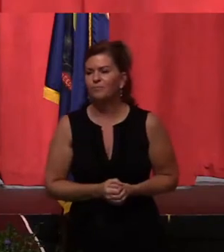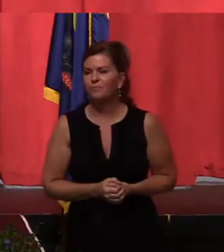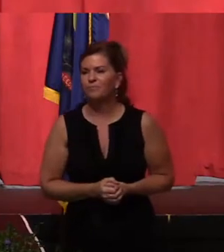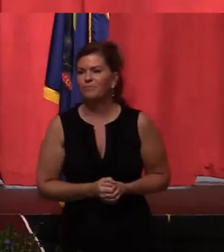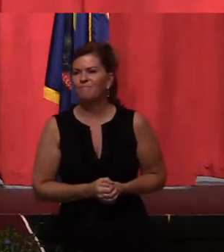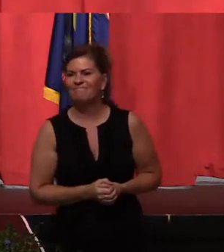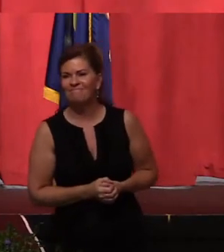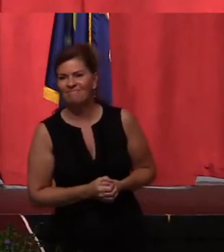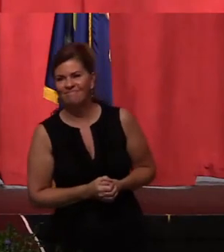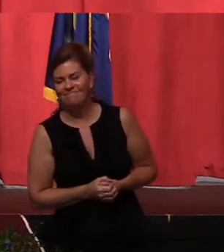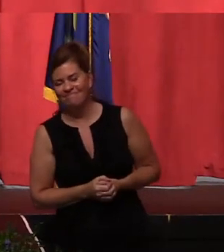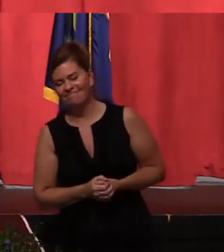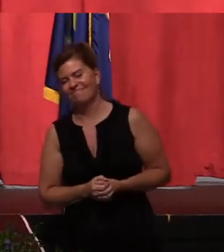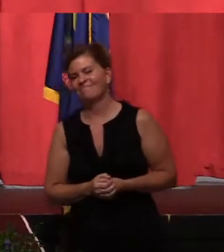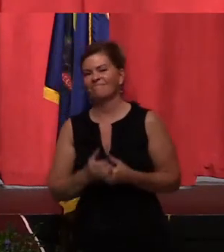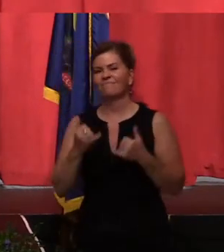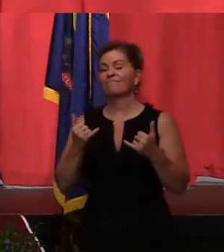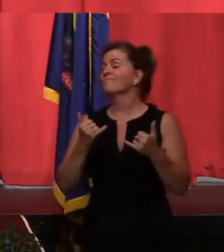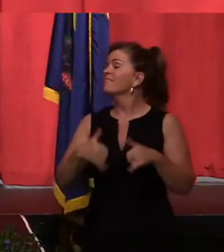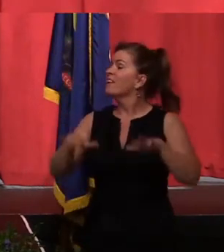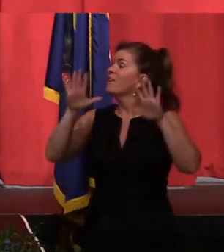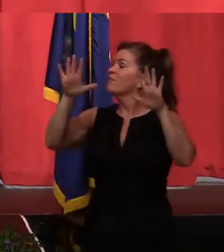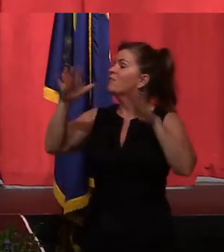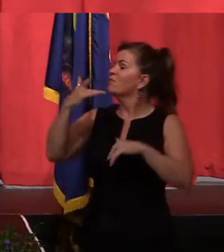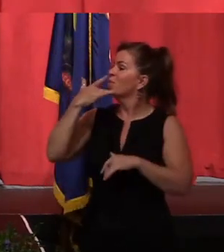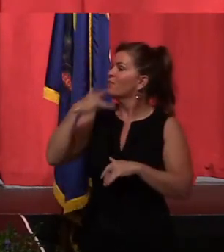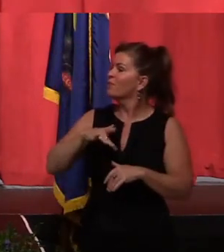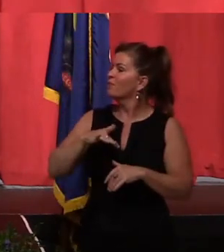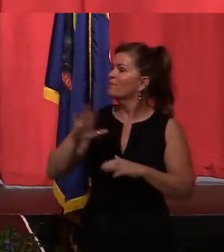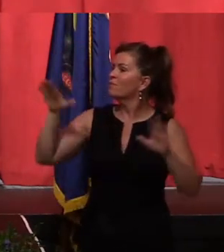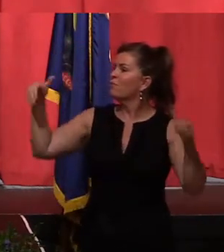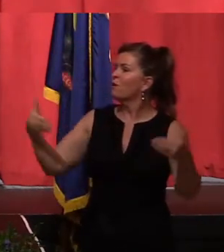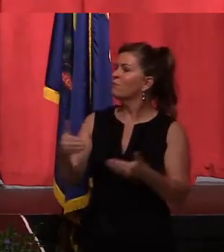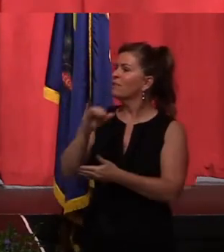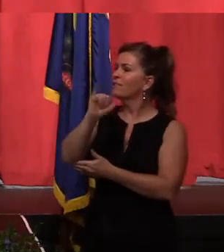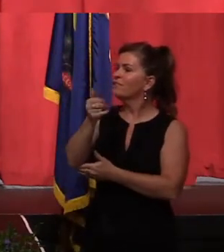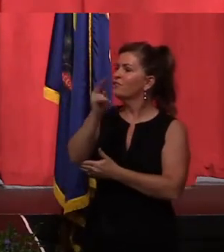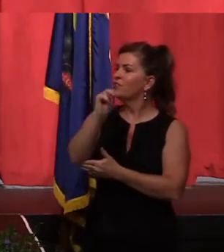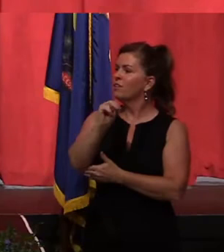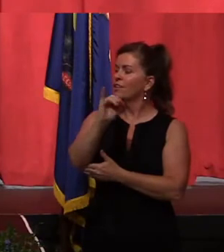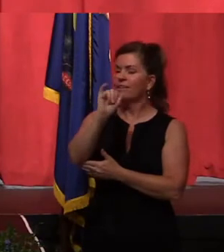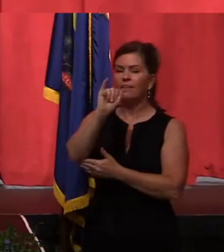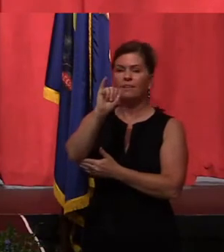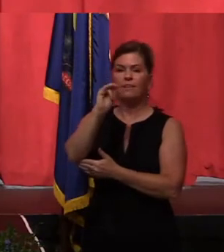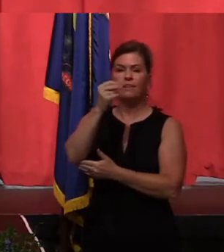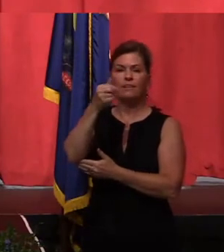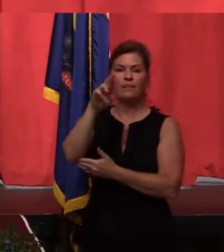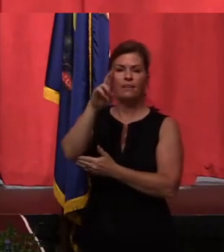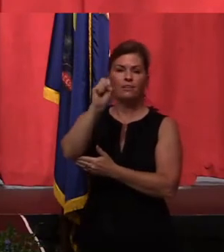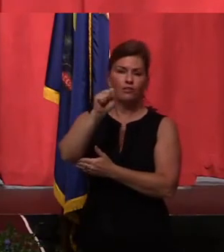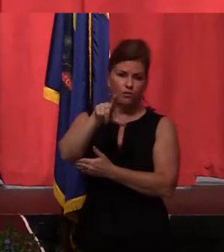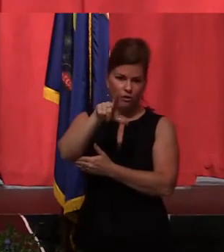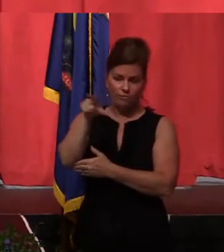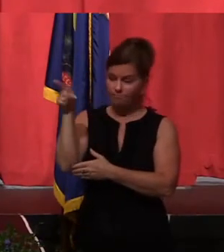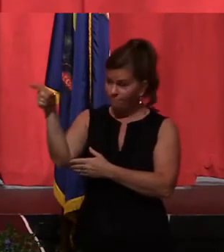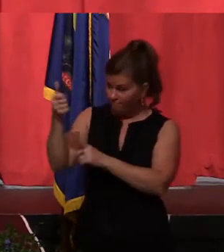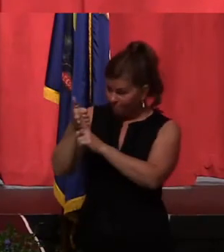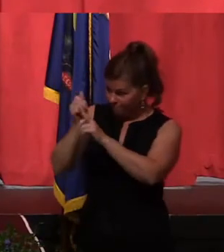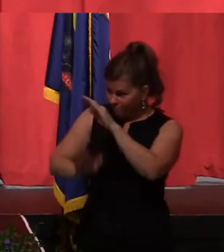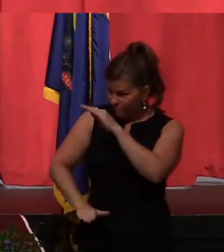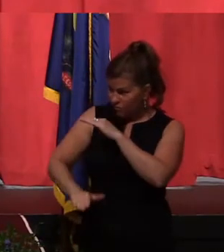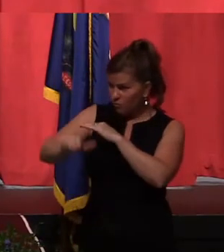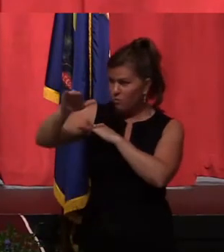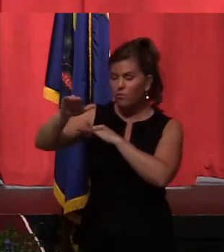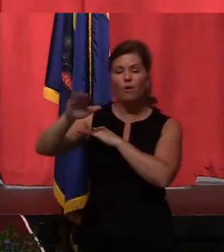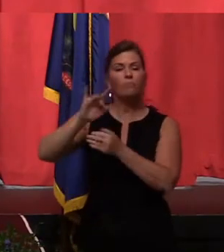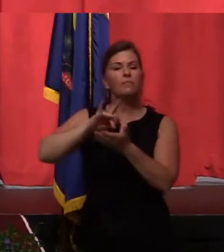I now have the great privilege of welcoming to the podium Jen Ingersoll. Jen grew up in central Vermont and from early